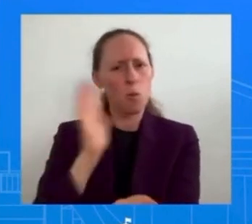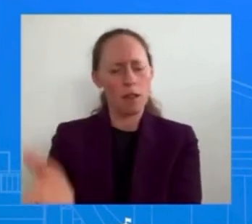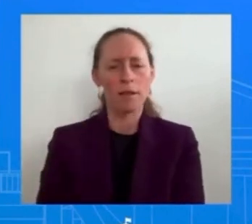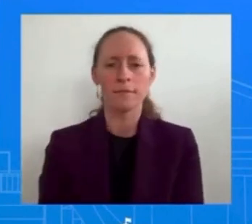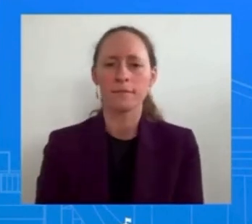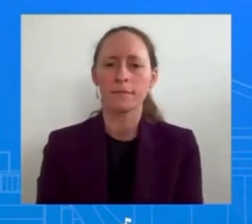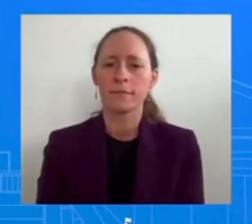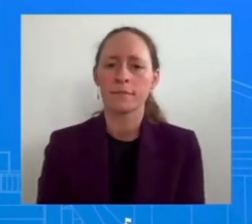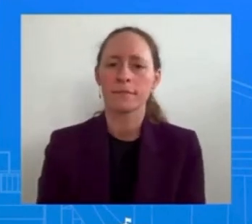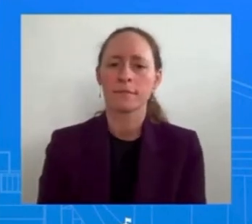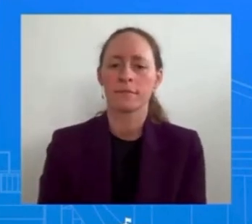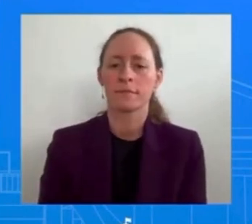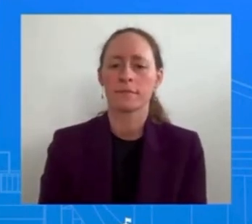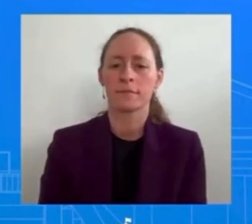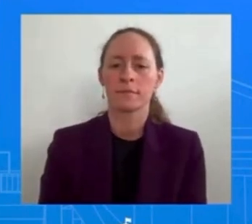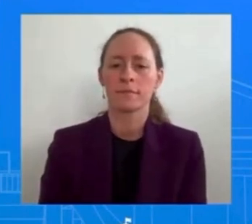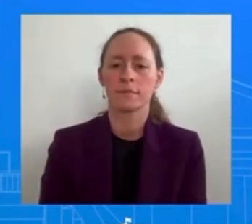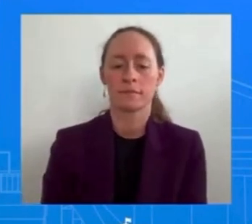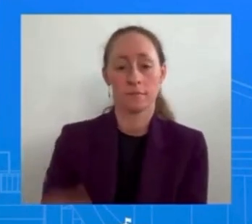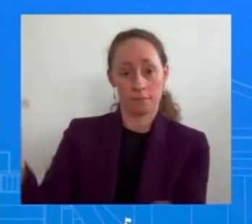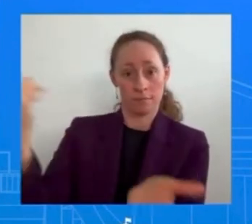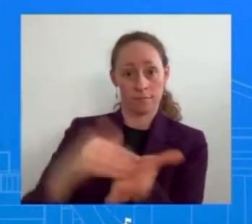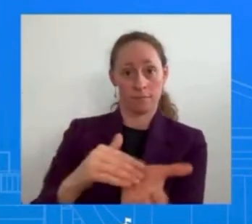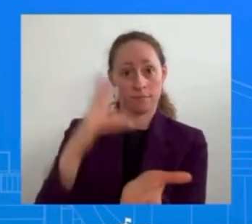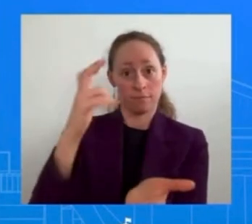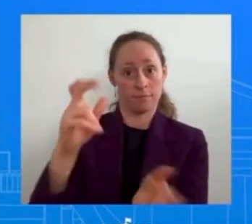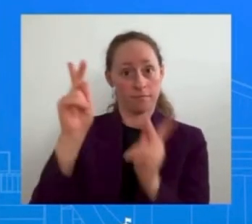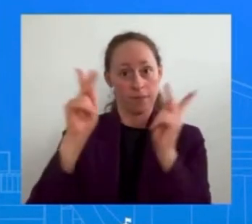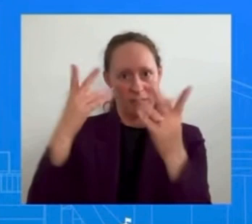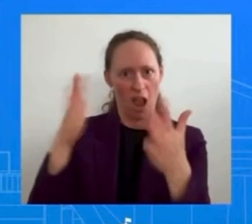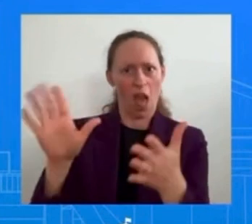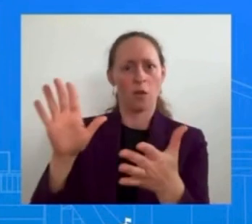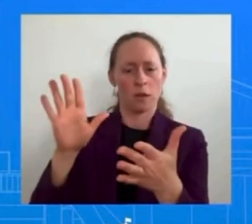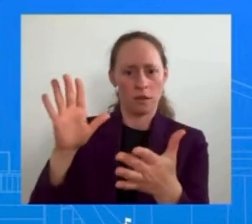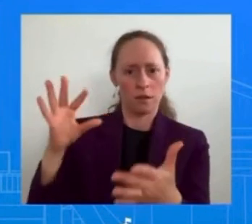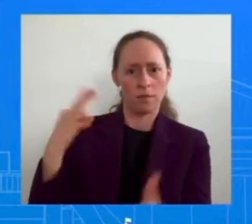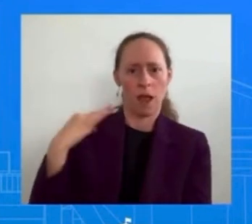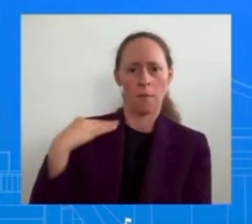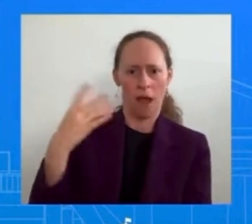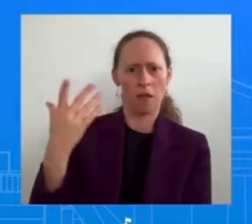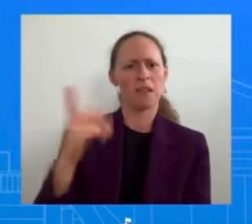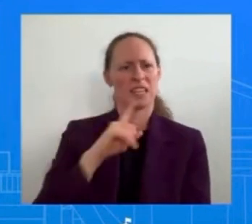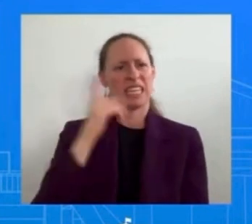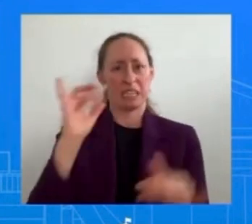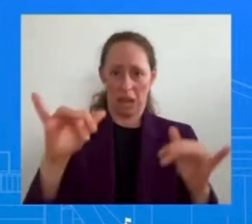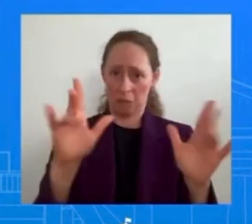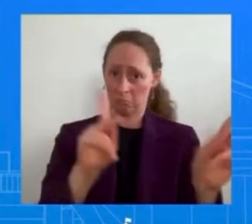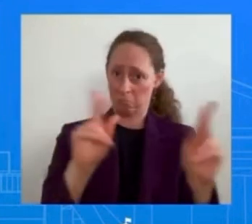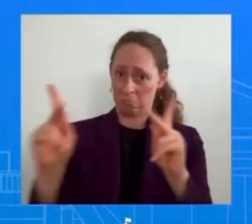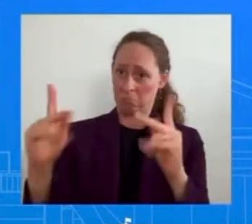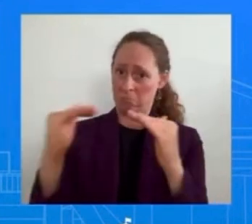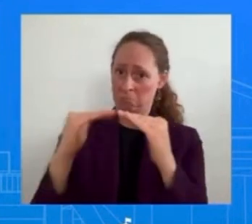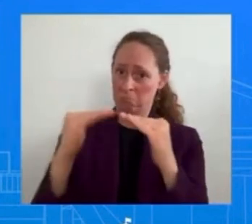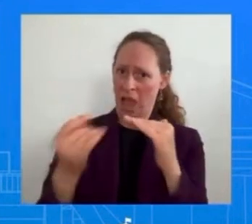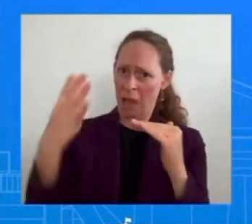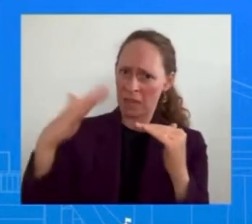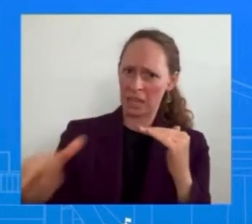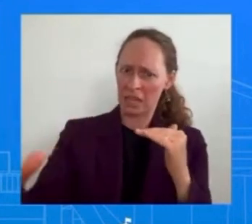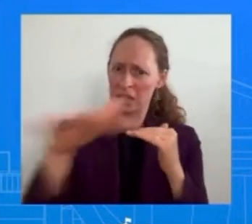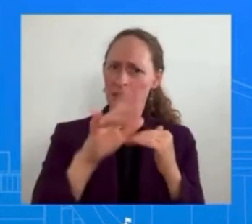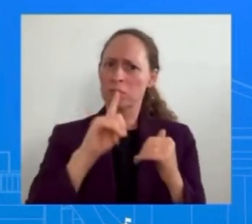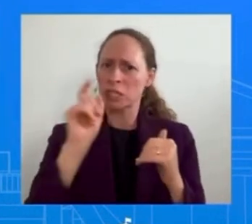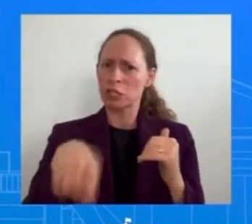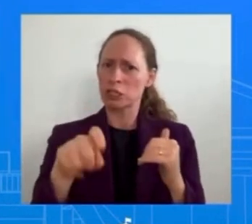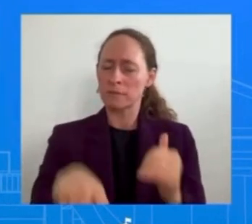your view, just an estimate, are eligible? I don't have that number, and I'm certain we can get some of our estimates of what we think will be eligible, and